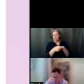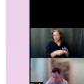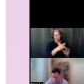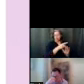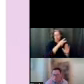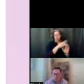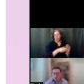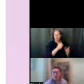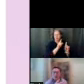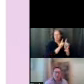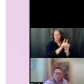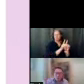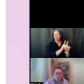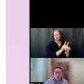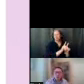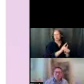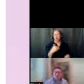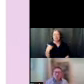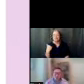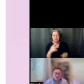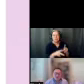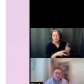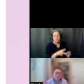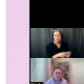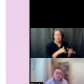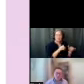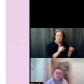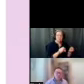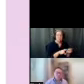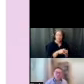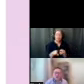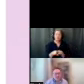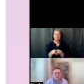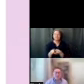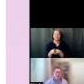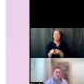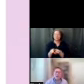anyone. Youngsters are not. Over time, it evolved to be an older age range, but